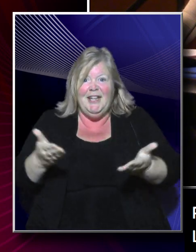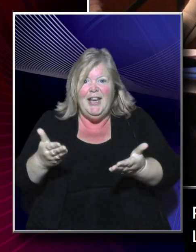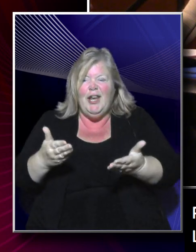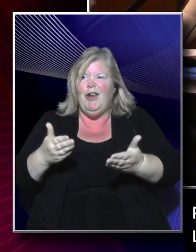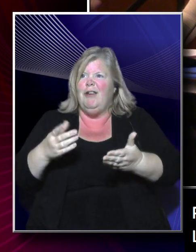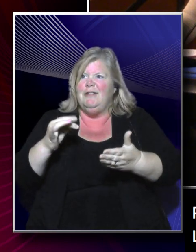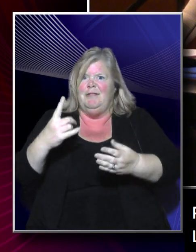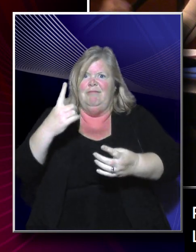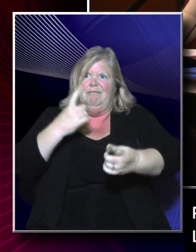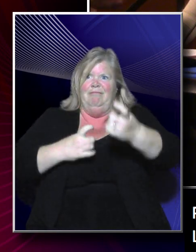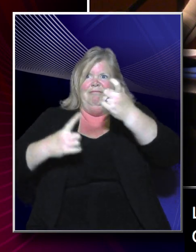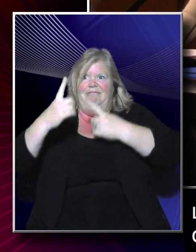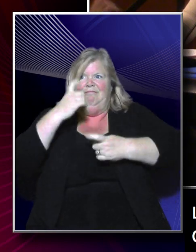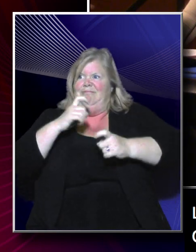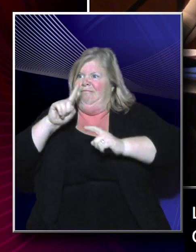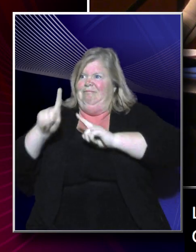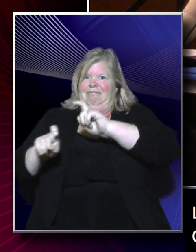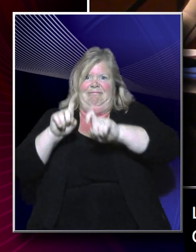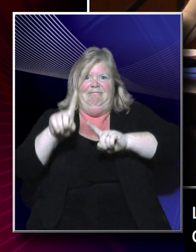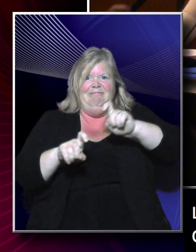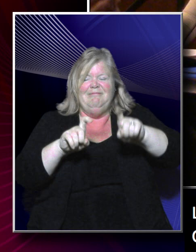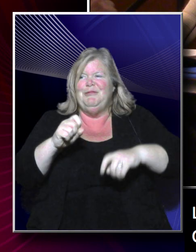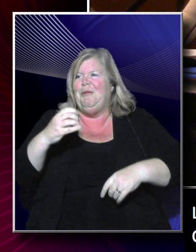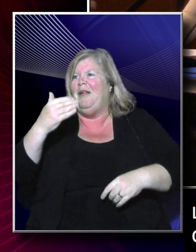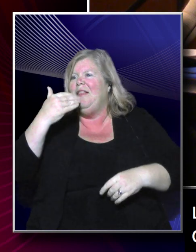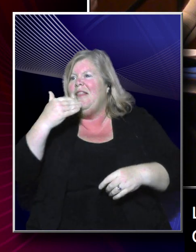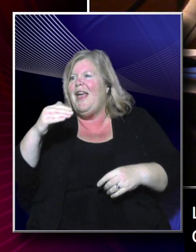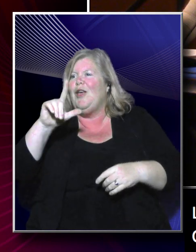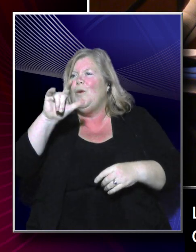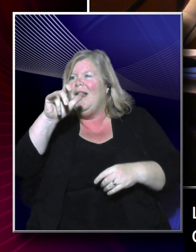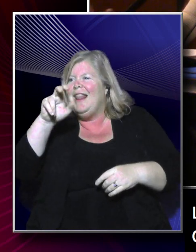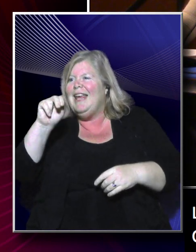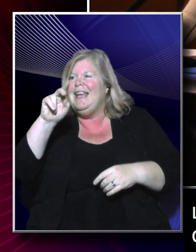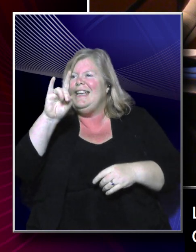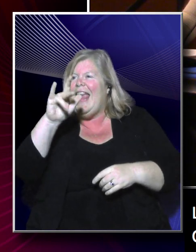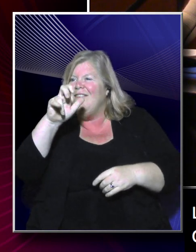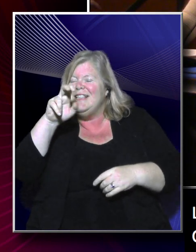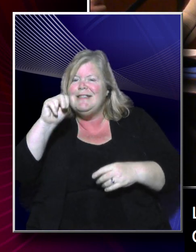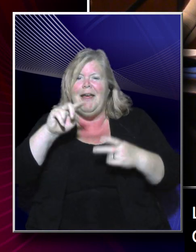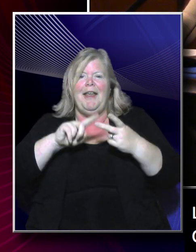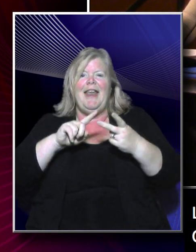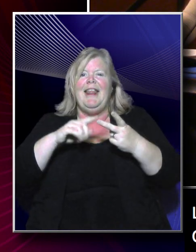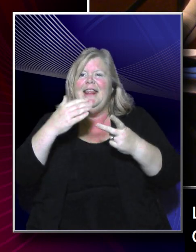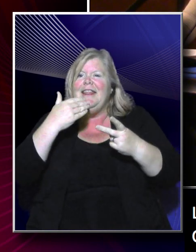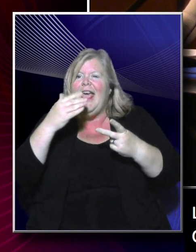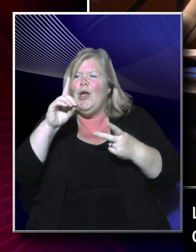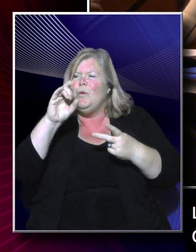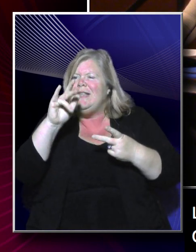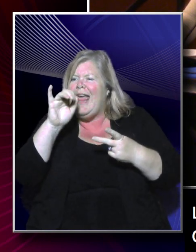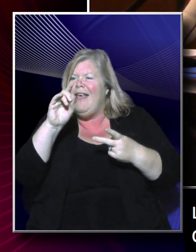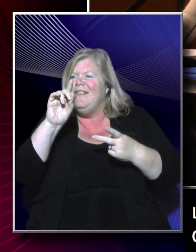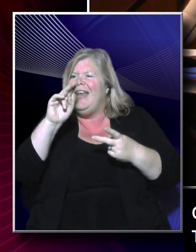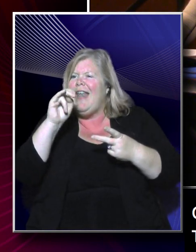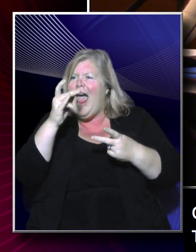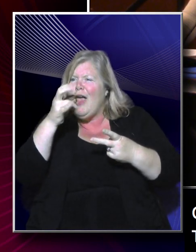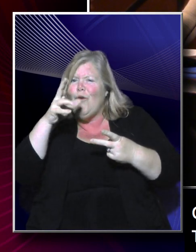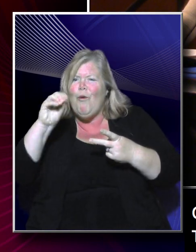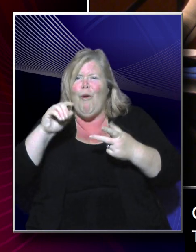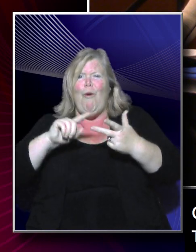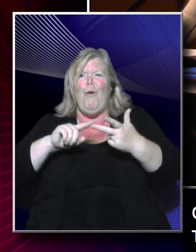deep questions. And so thank you, Lynn Davison, thank you, David Nigro, and thank you, Suke, for taking that time and making that